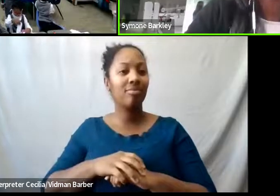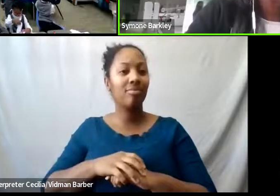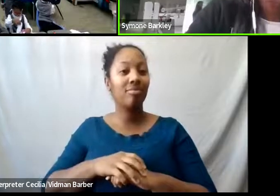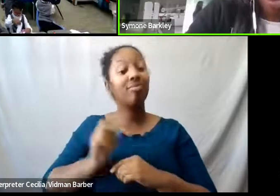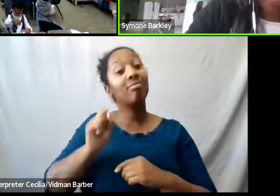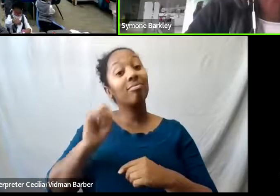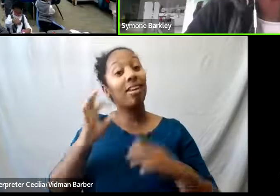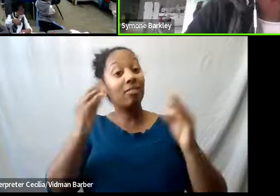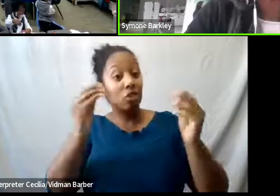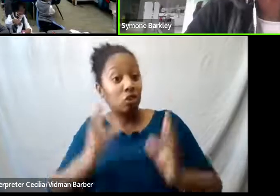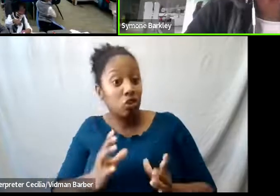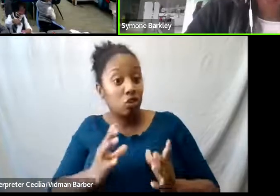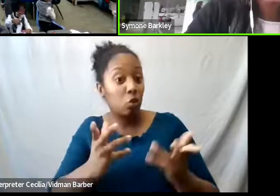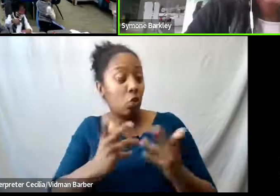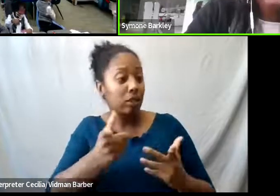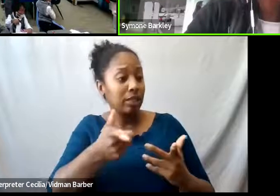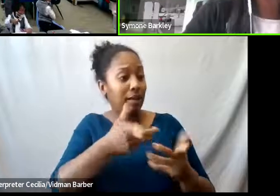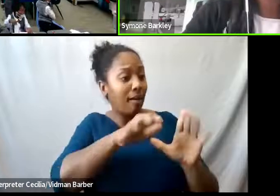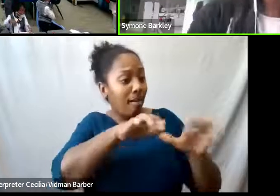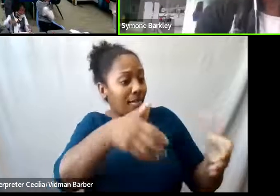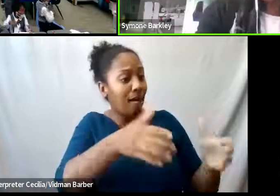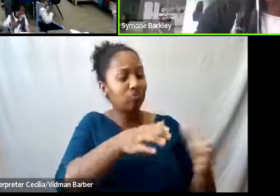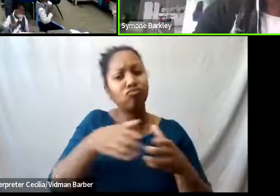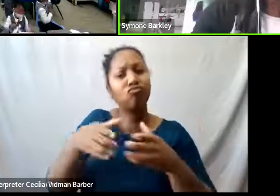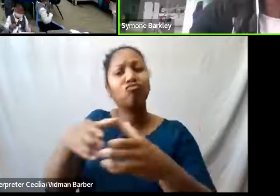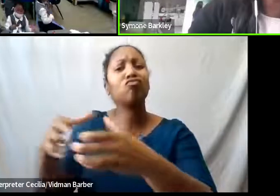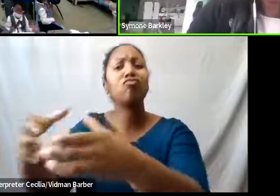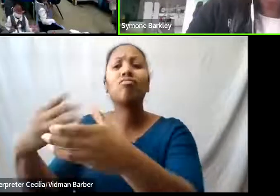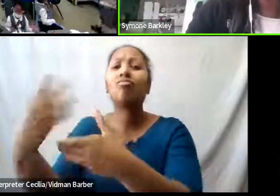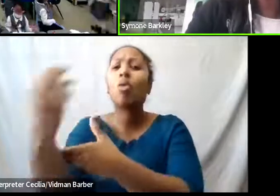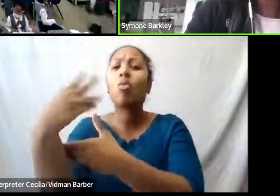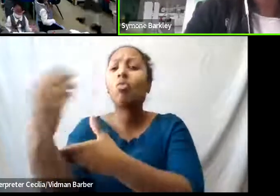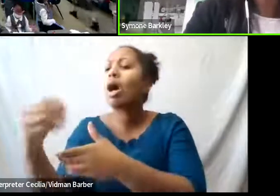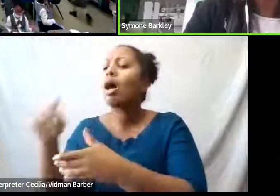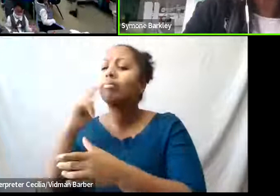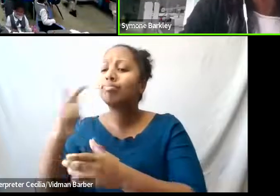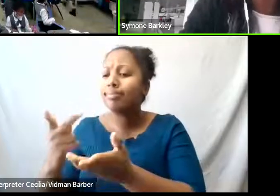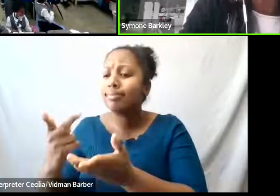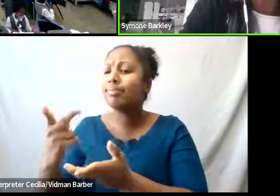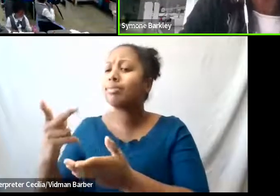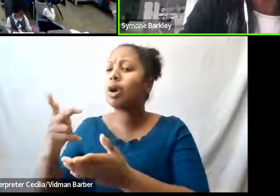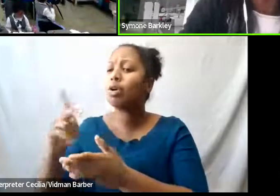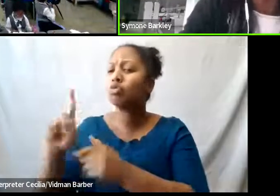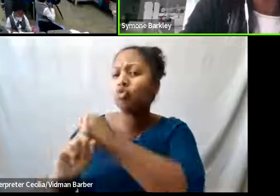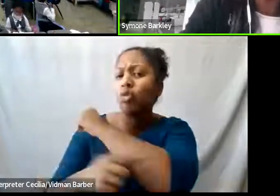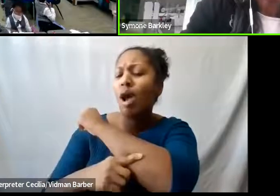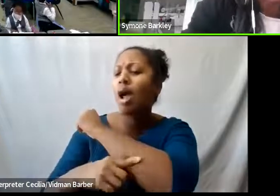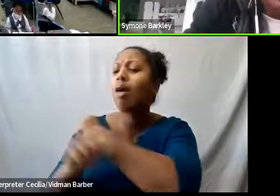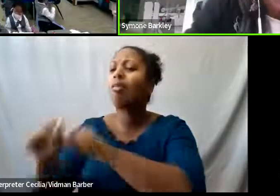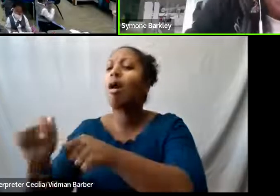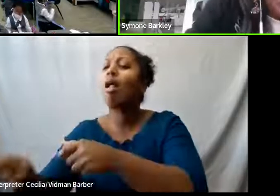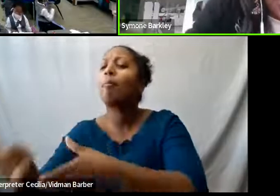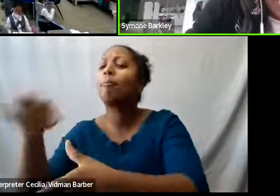and pick up some trash, as an activity, you can use these bags. And it's nice because you can wash